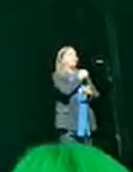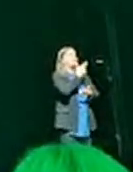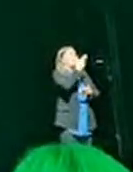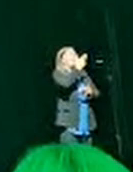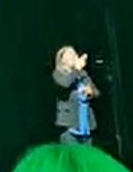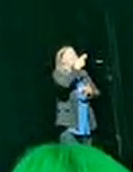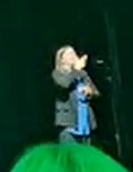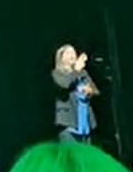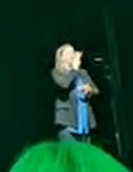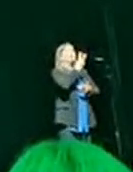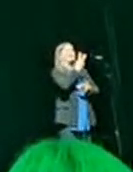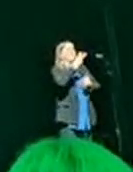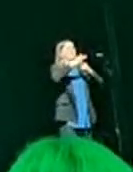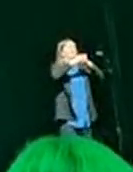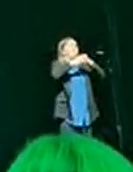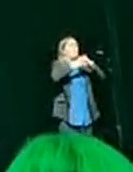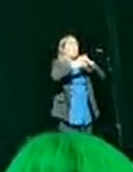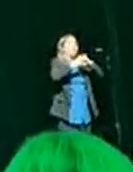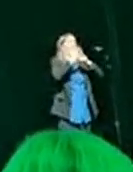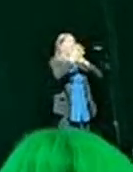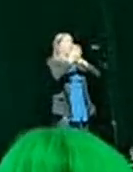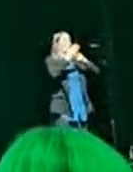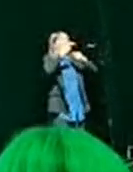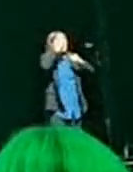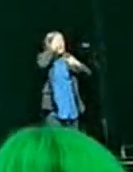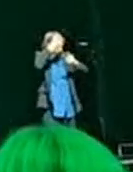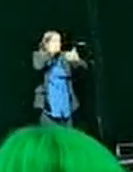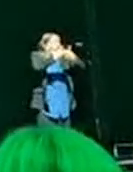on it, because those are the people I bribed to get, you know,